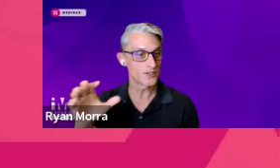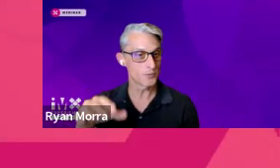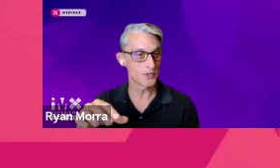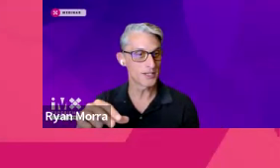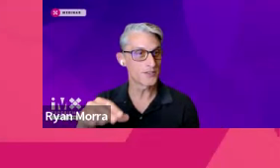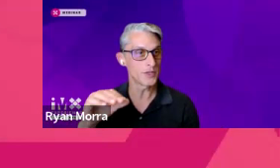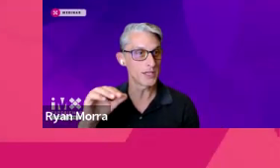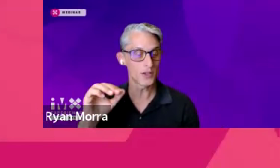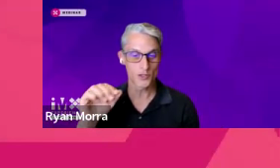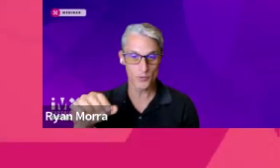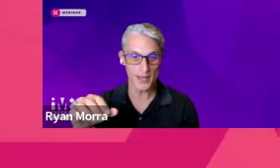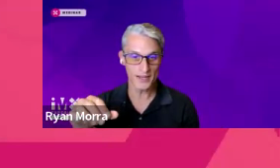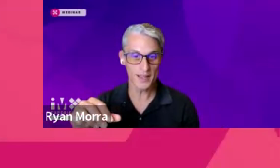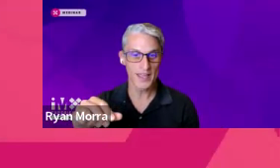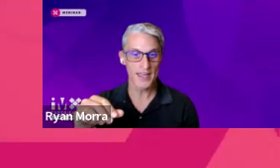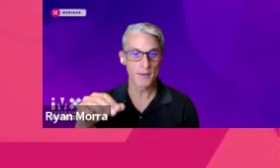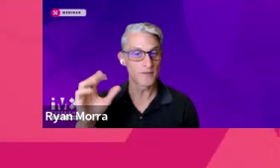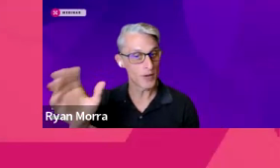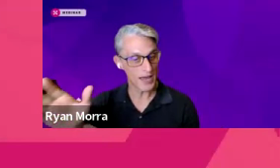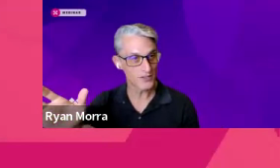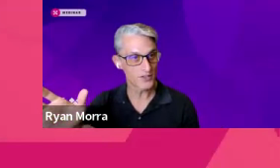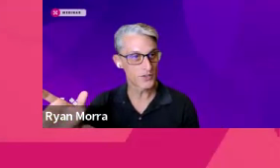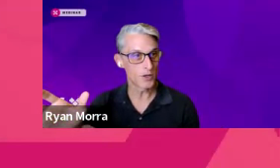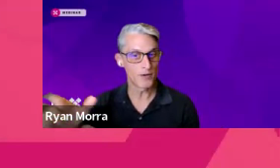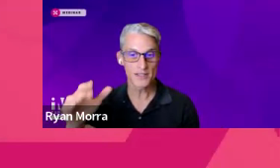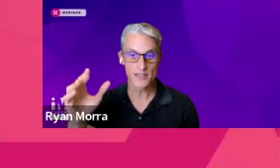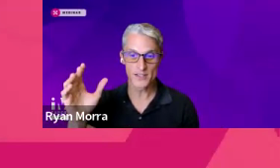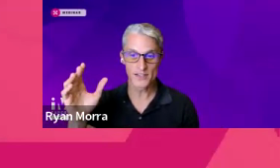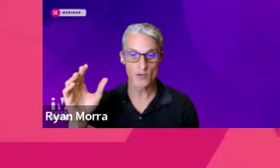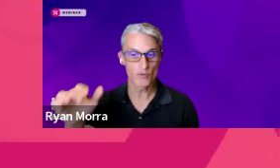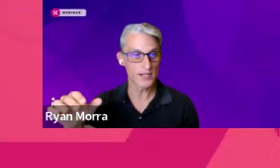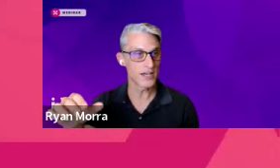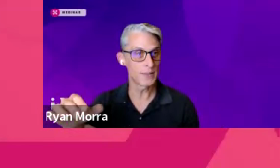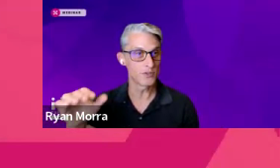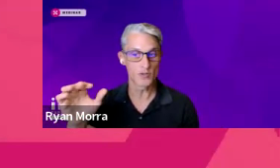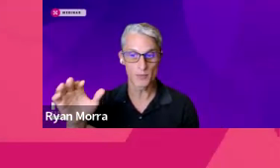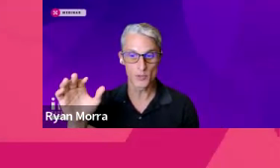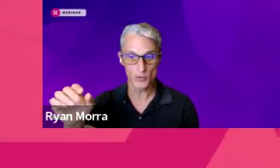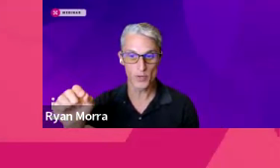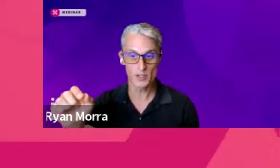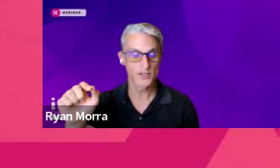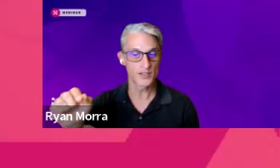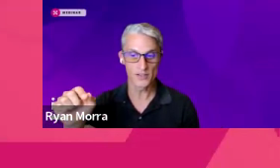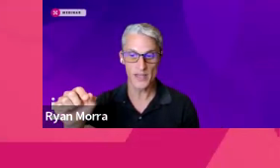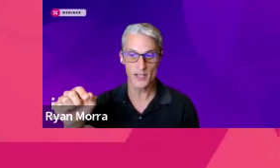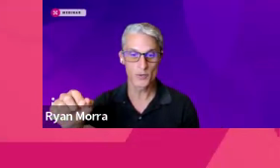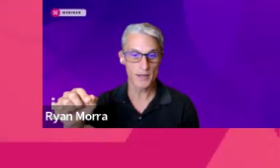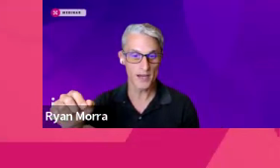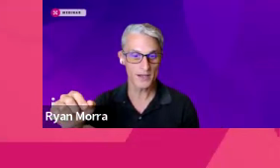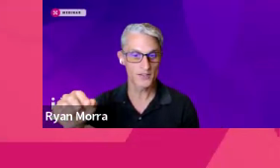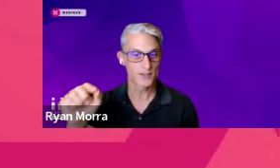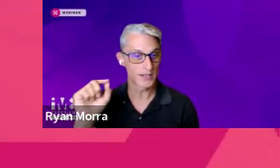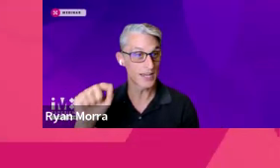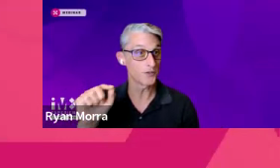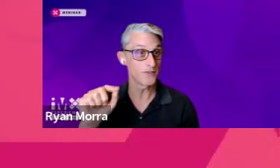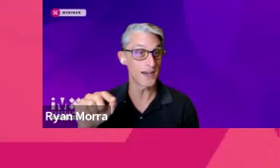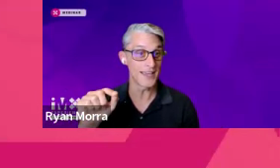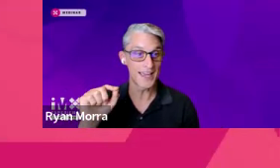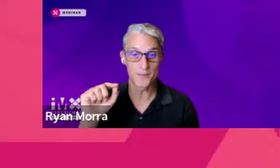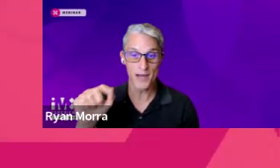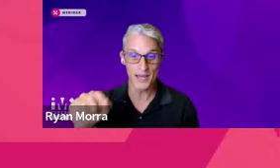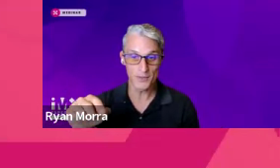some questions put into the Q&A. If you haven't done so already, this is a great time to drop your questions into that Q&A box.